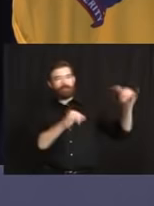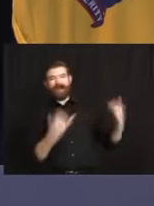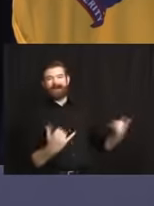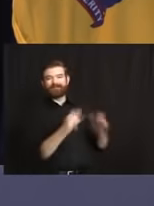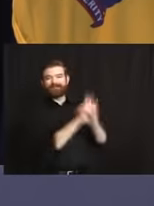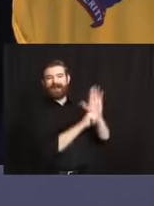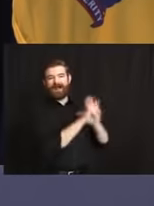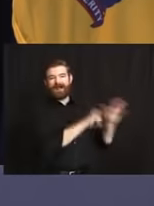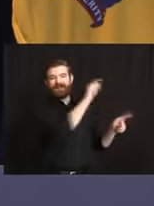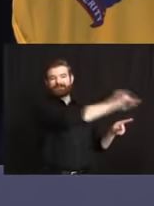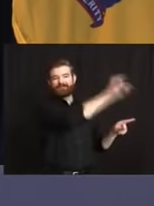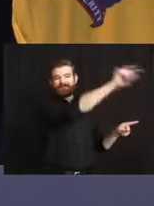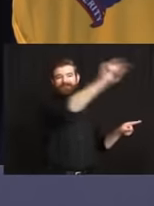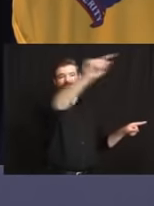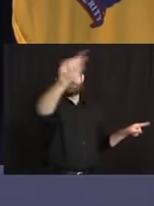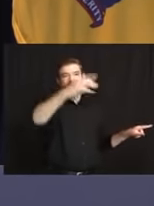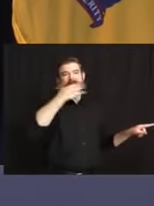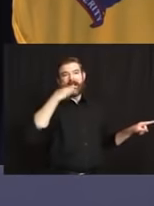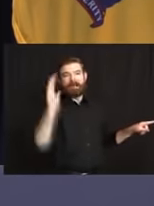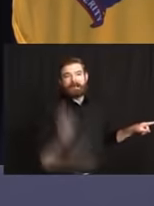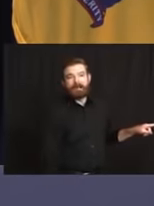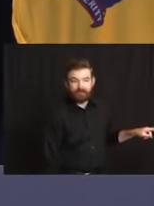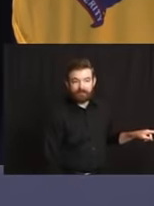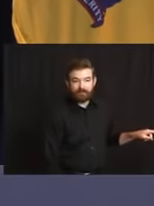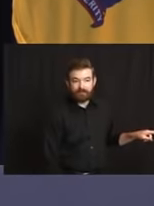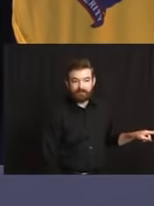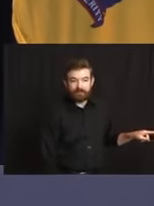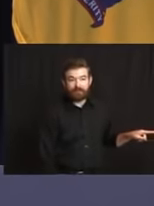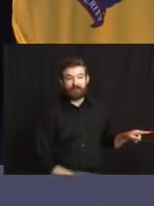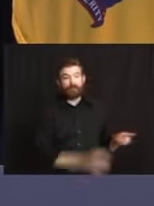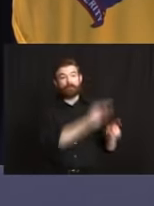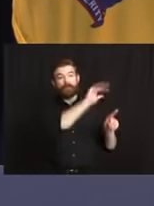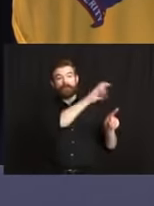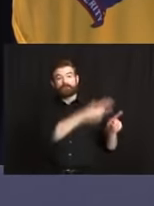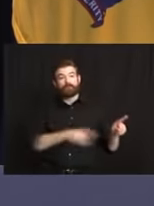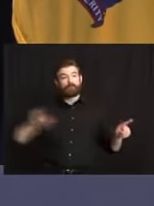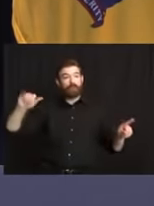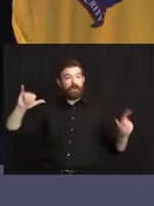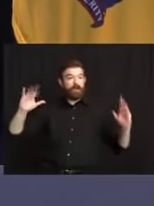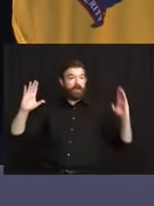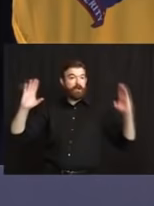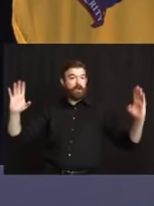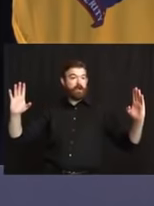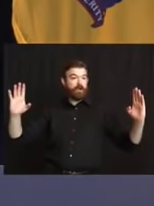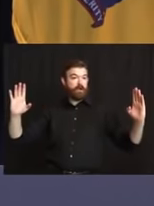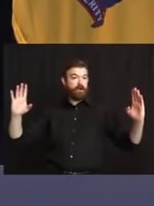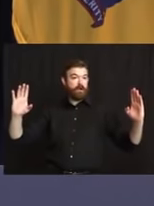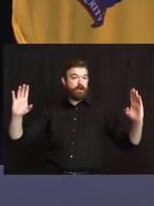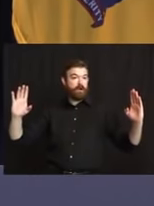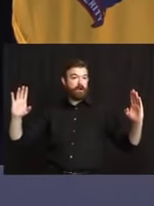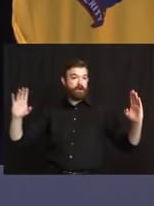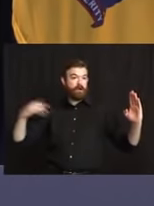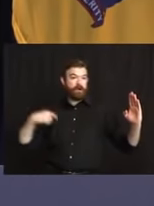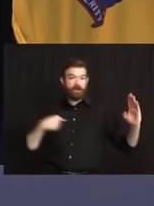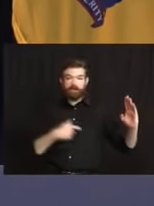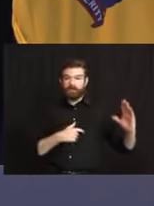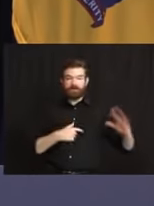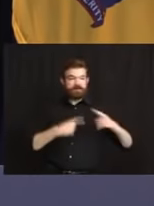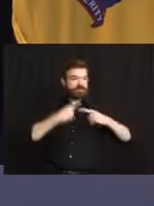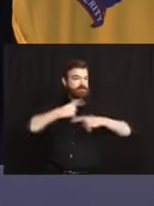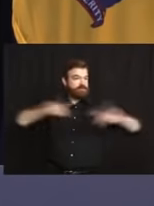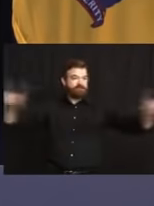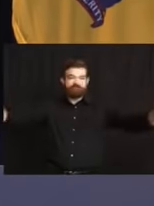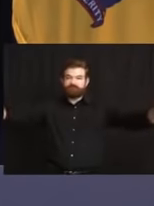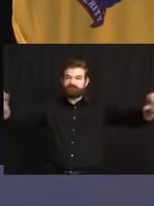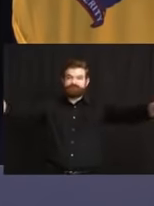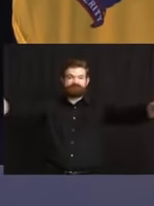mid-March until sometime in May, we were completely locked down. This wasn't a question of we'll just decide to close